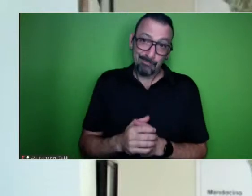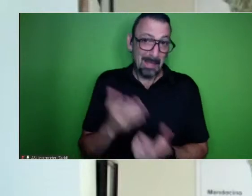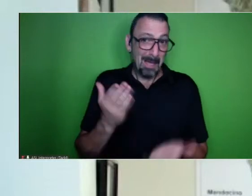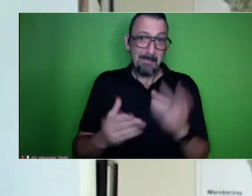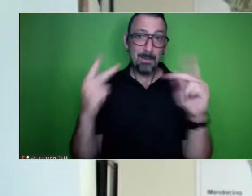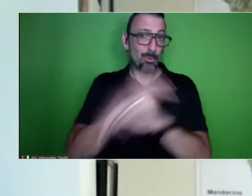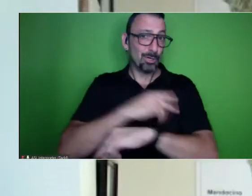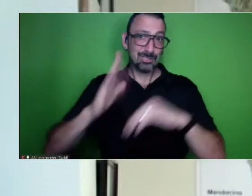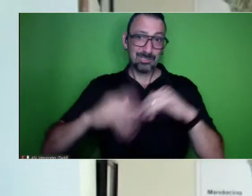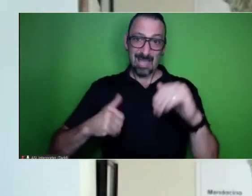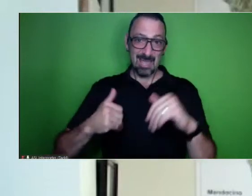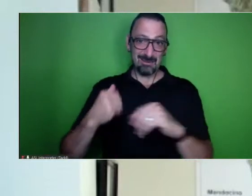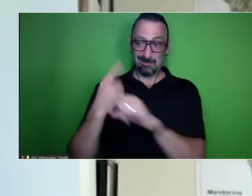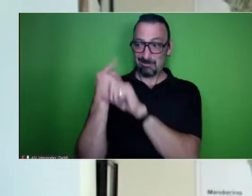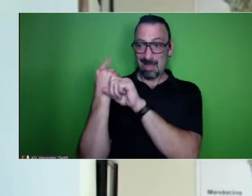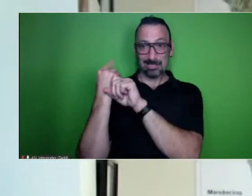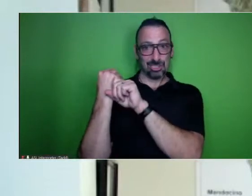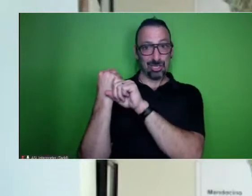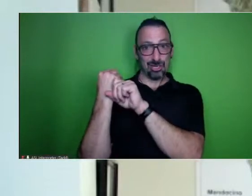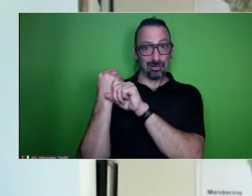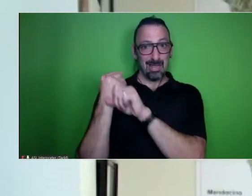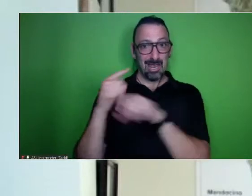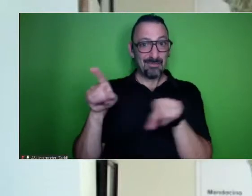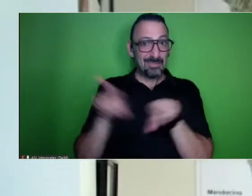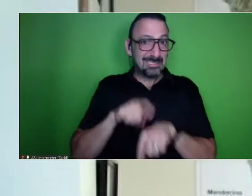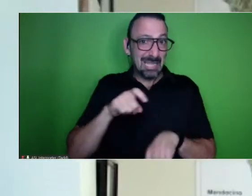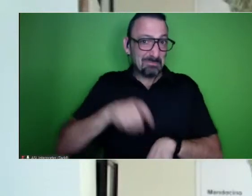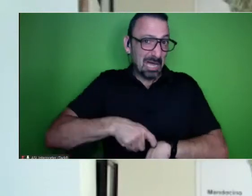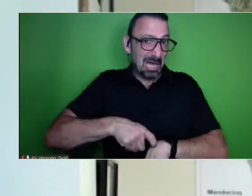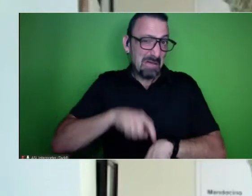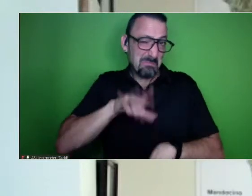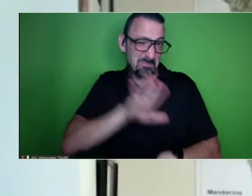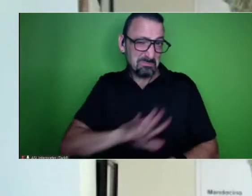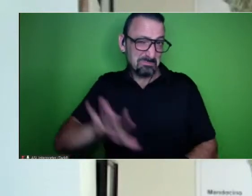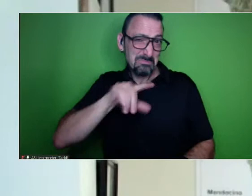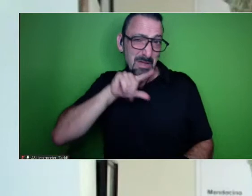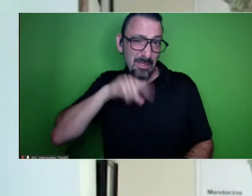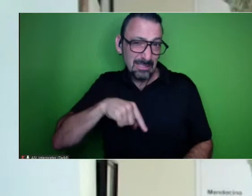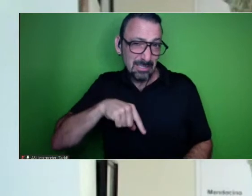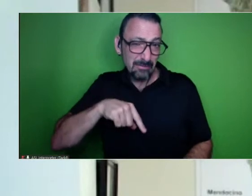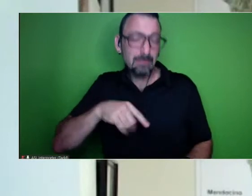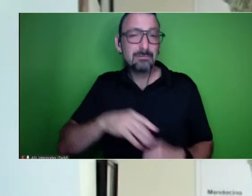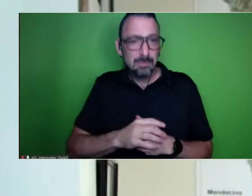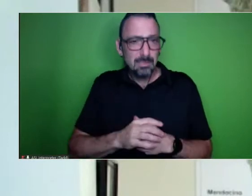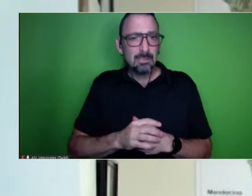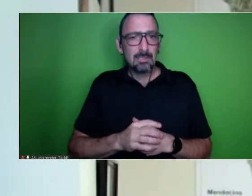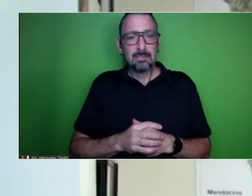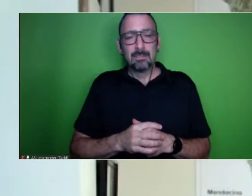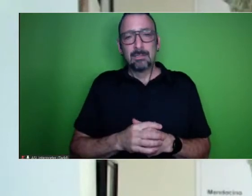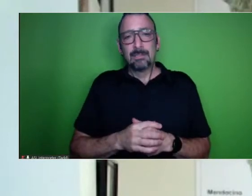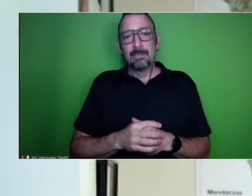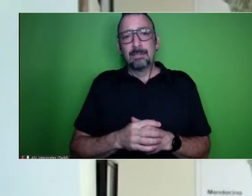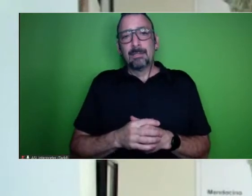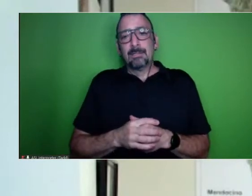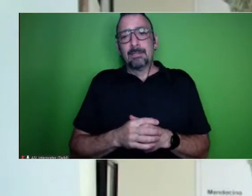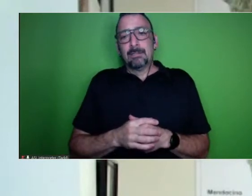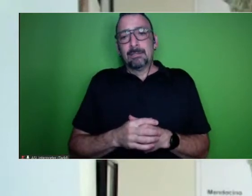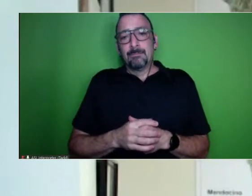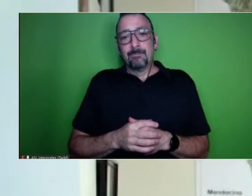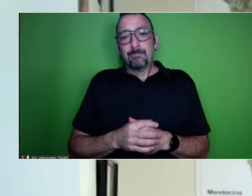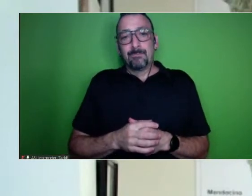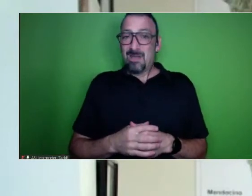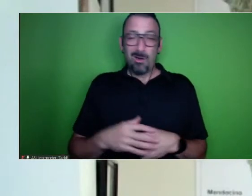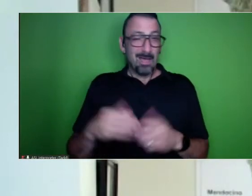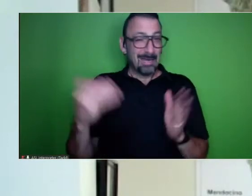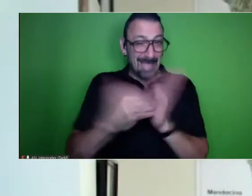saw after Thanksgiving last year. And then, of course, you have that rolling increase through Thanksgiving and